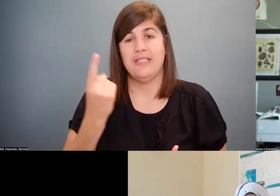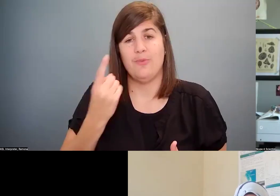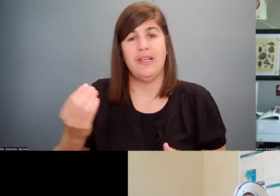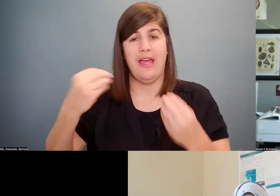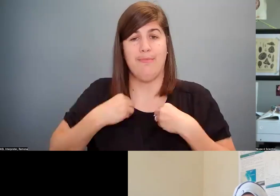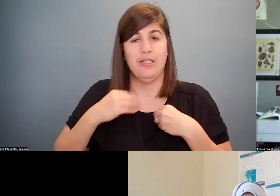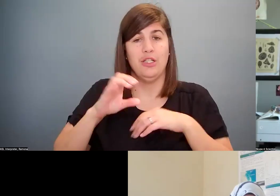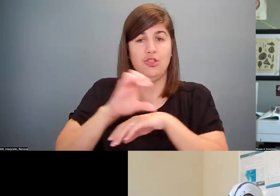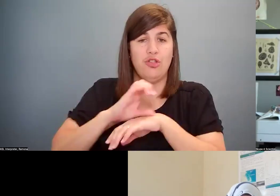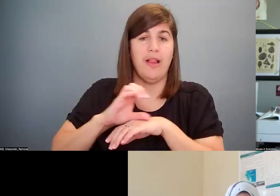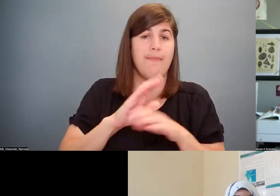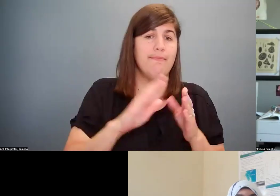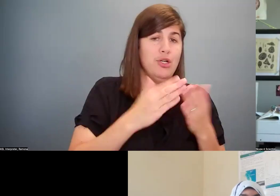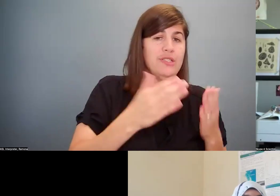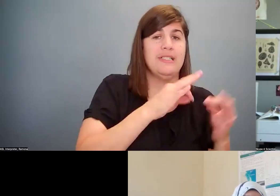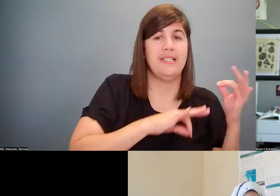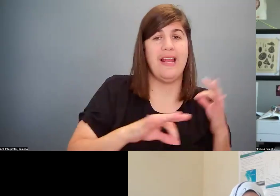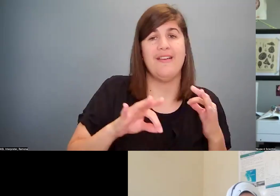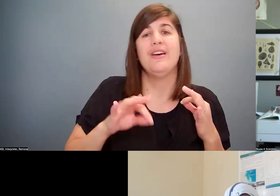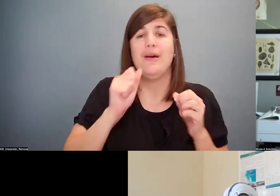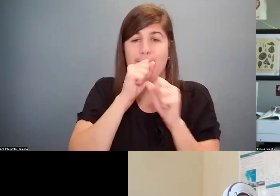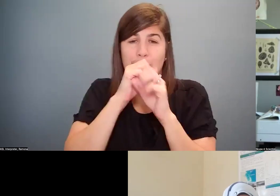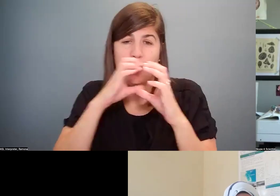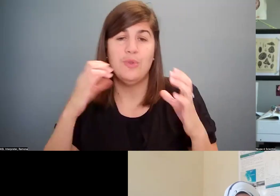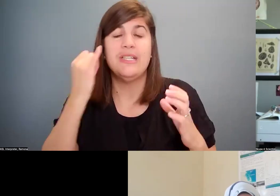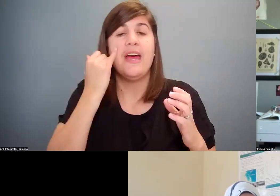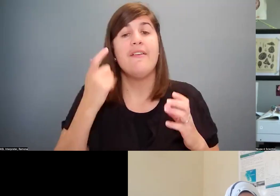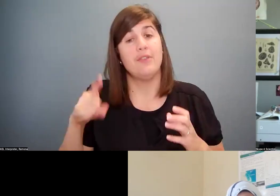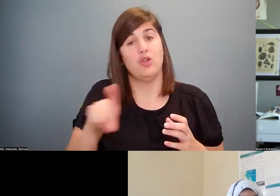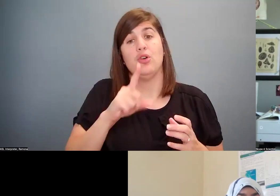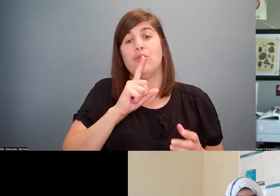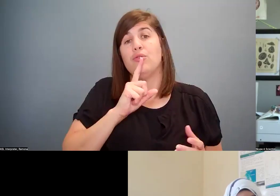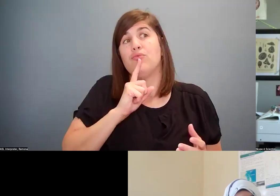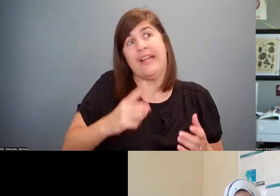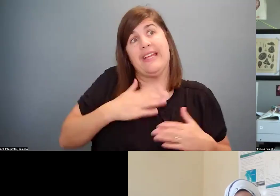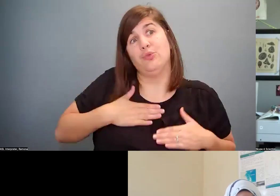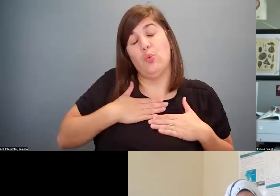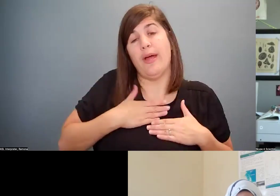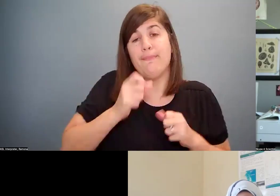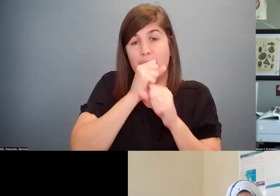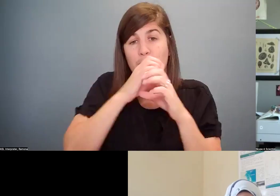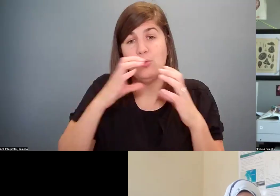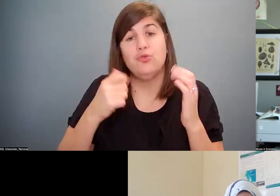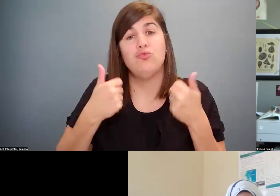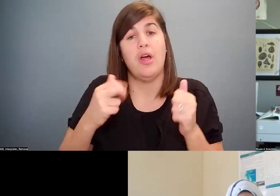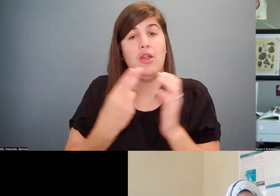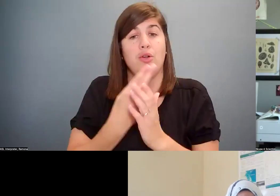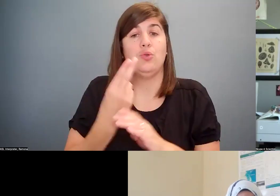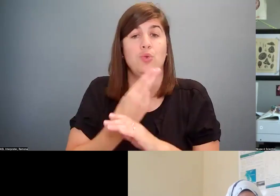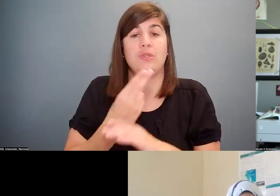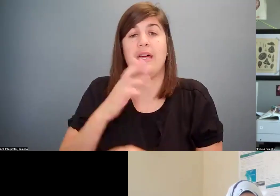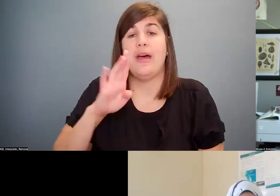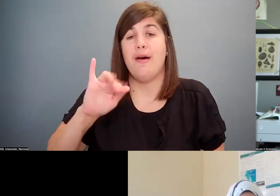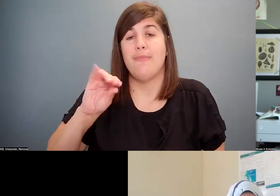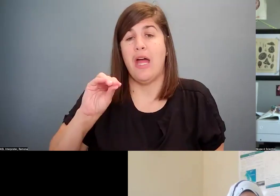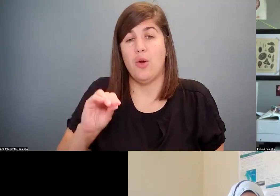chocolate and books instead of balloons. If you are really enjoying balloons, and try using biodegradable ones